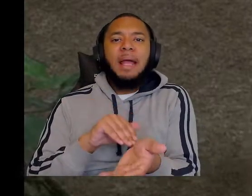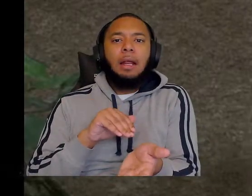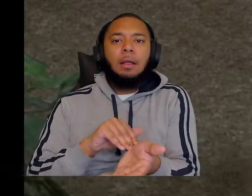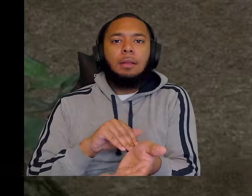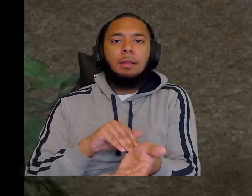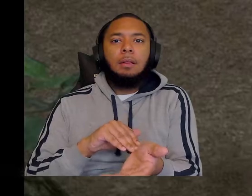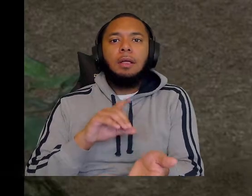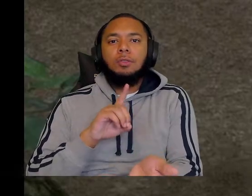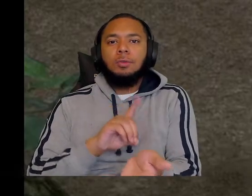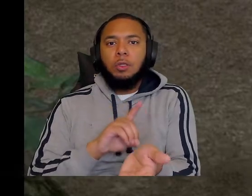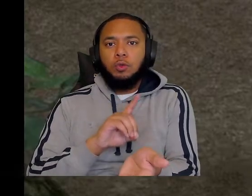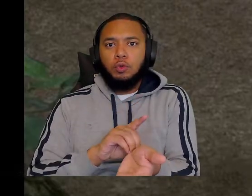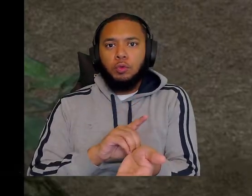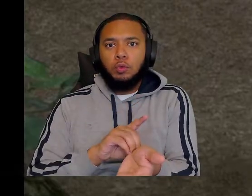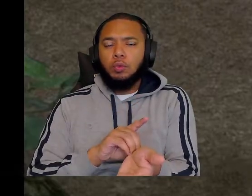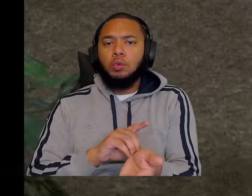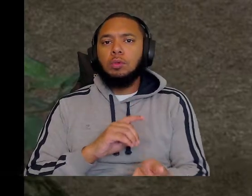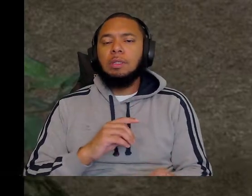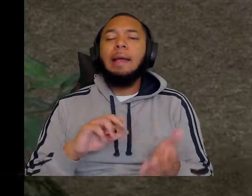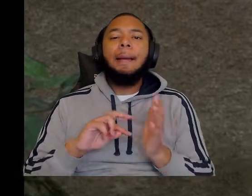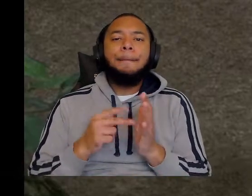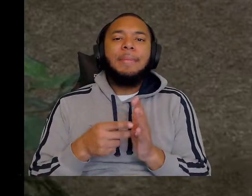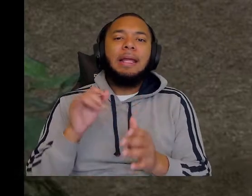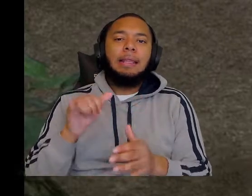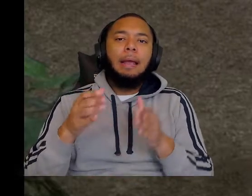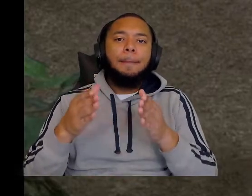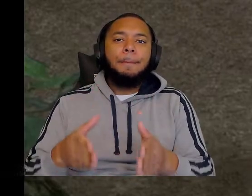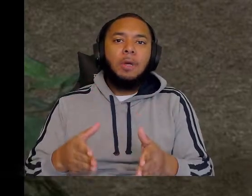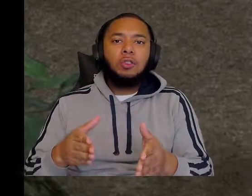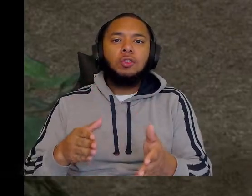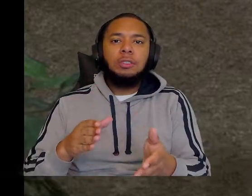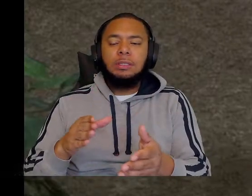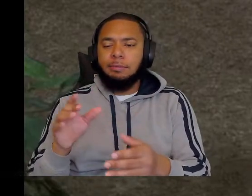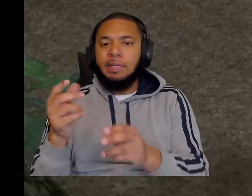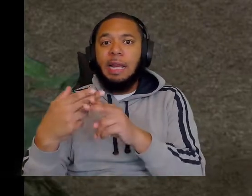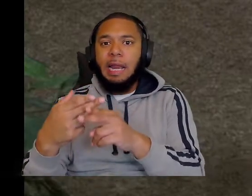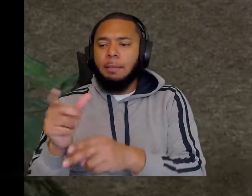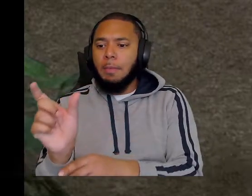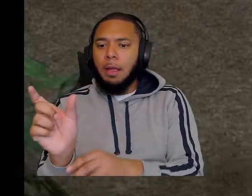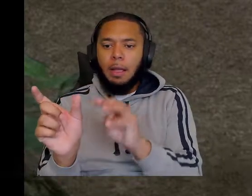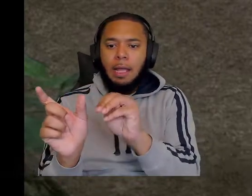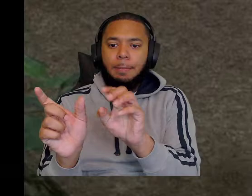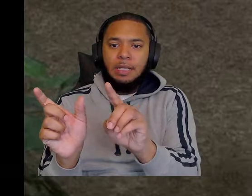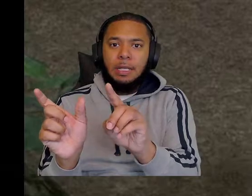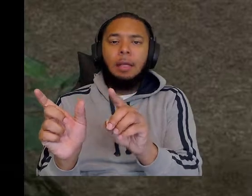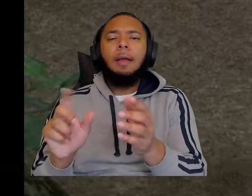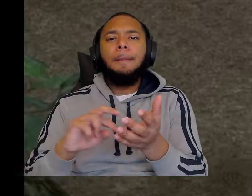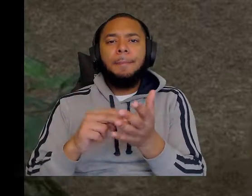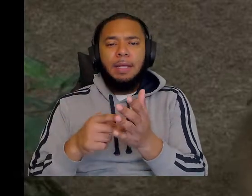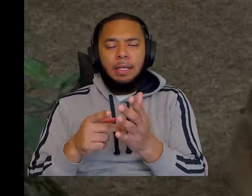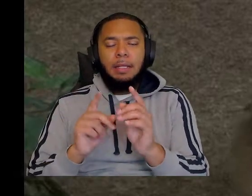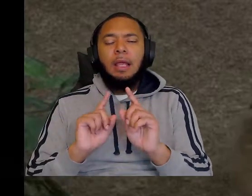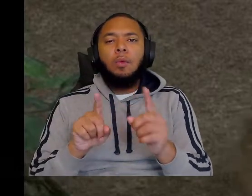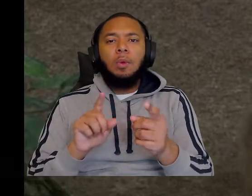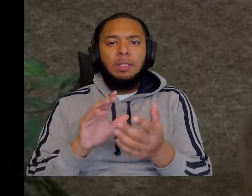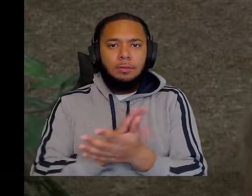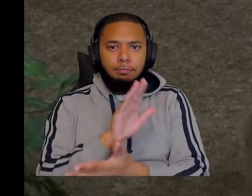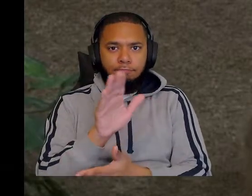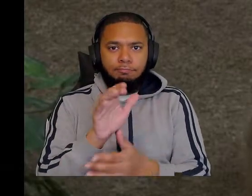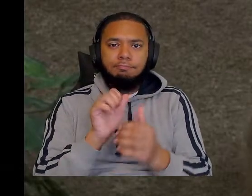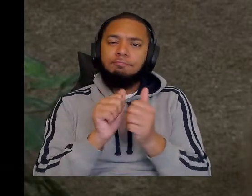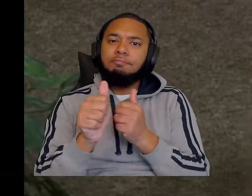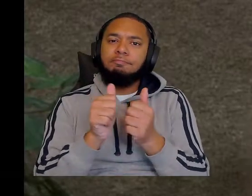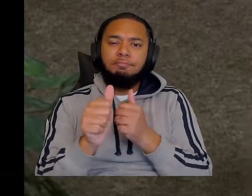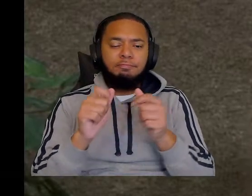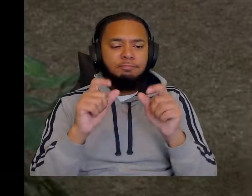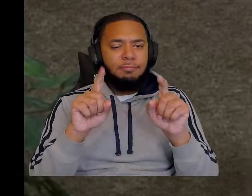that MD after a person's name, it means they're a medical doctor. They went to an approved school of medicine and passed the required test